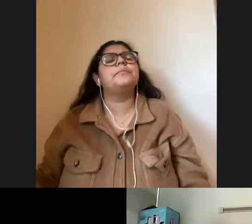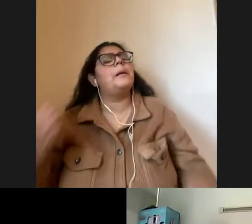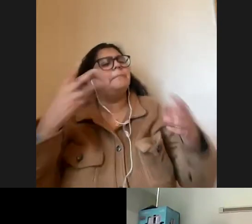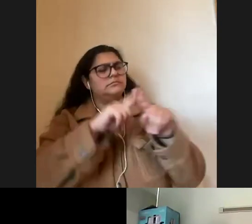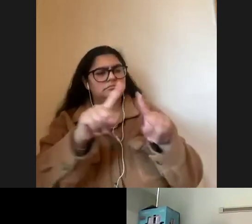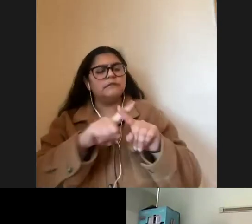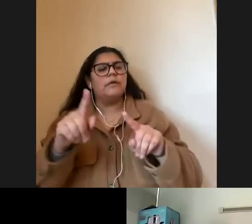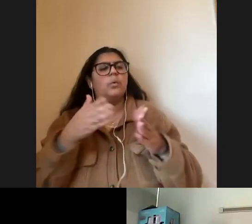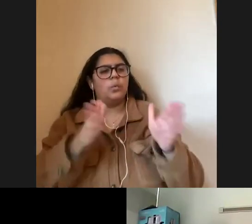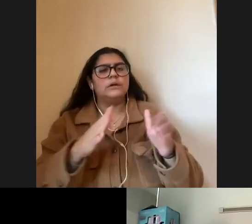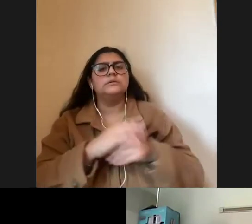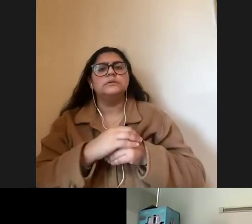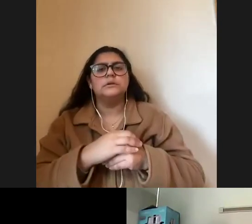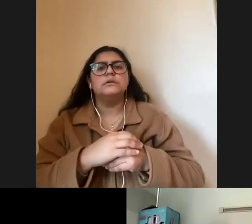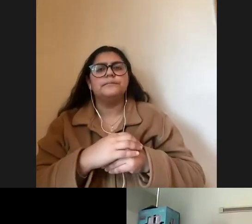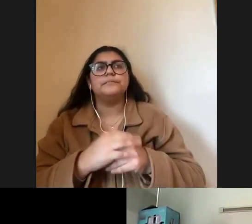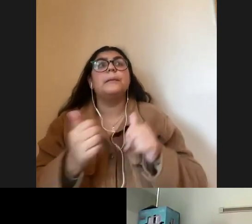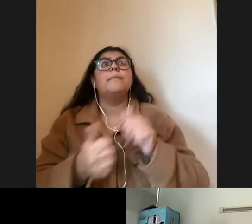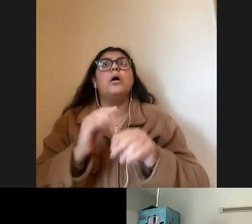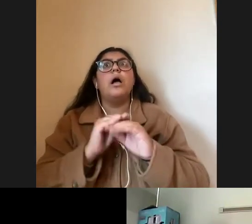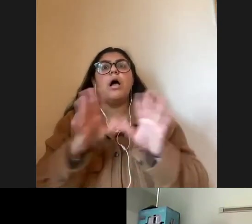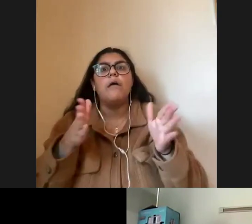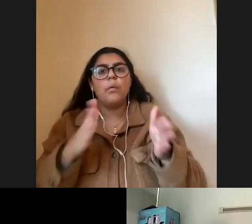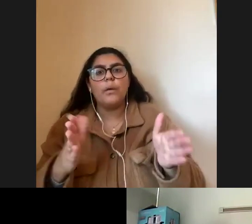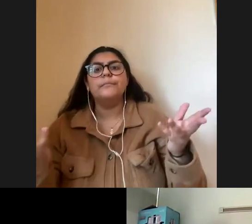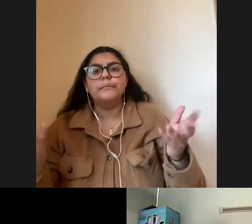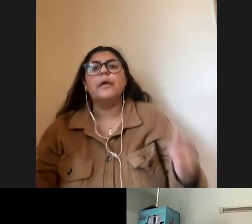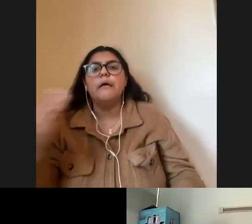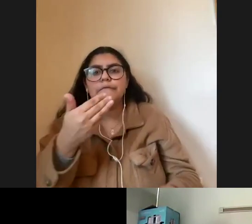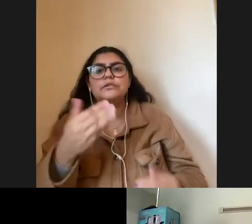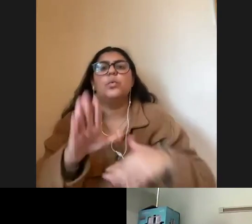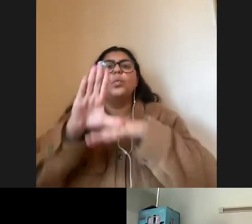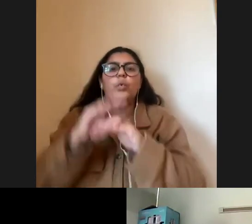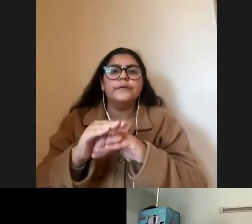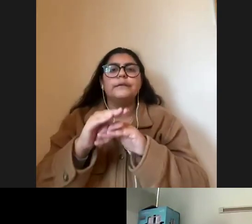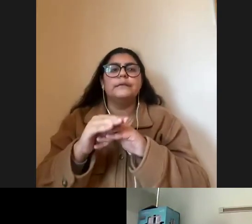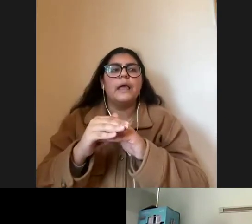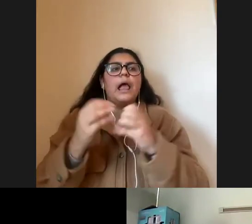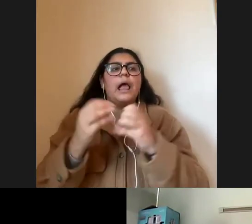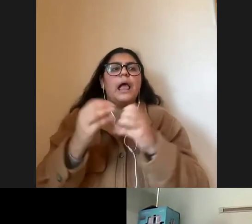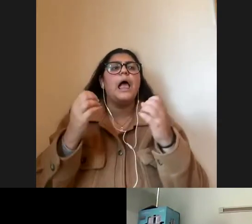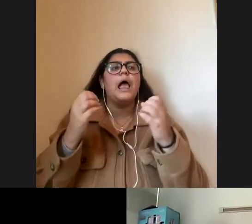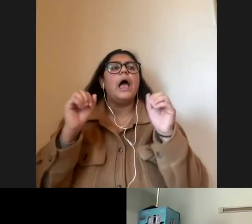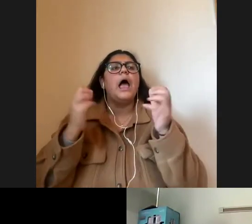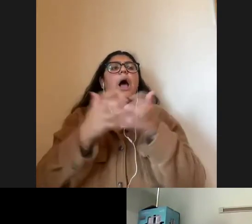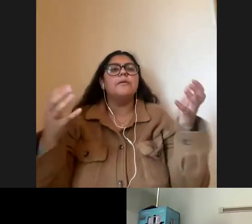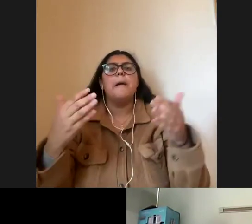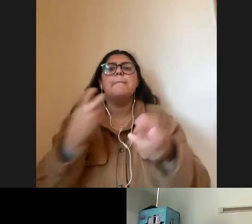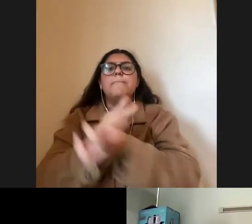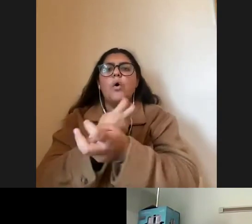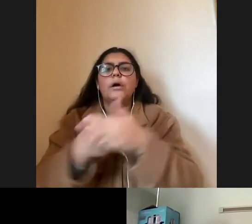of I guess, the most obvious ways is that these fishes actually reduce the amount of bone they have in their skeletons. That makes them a little